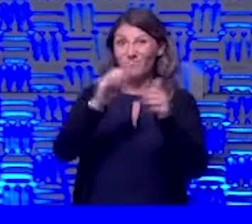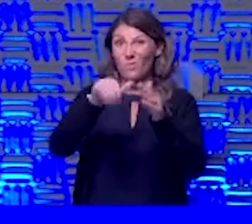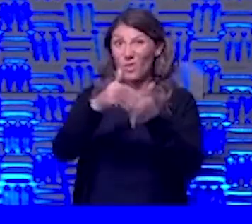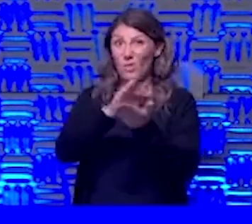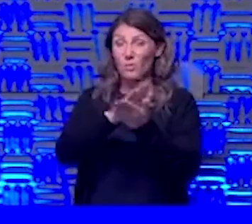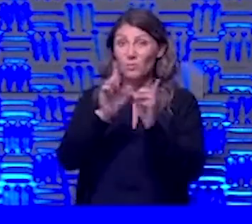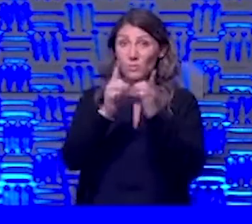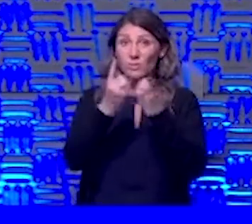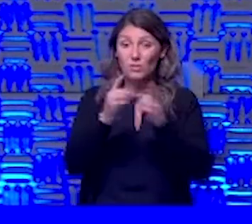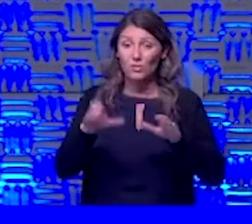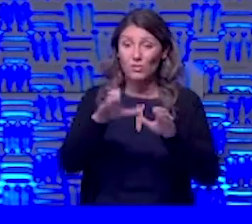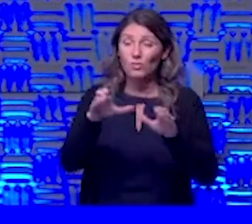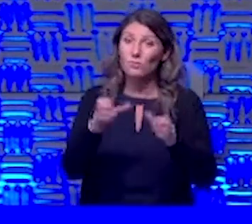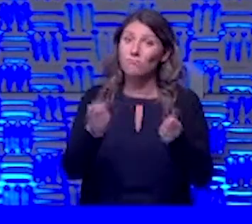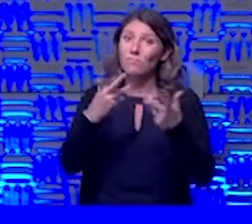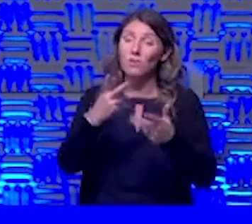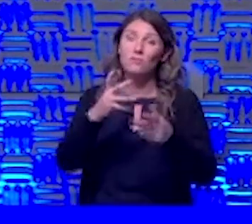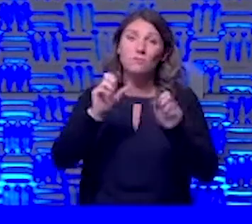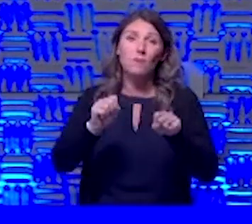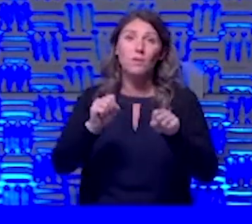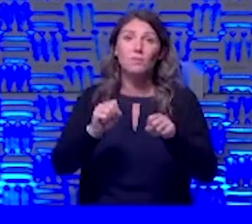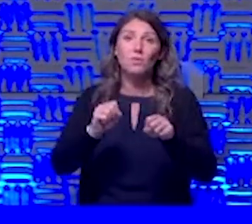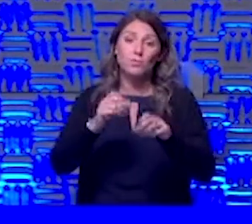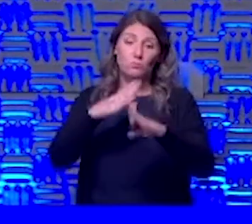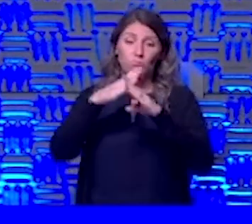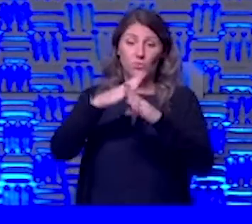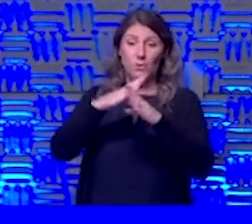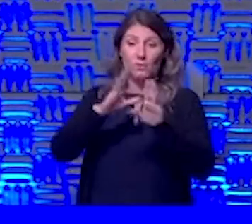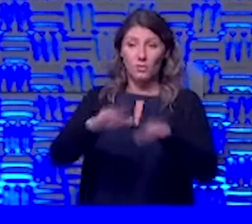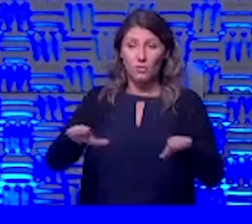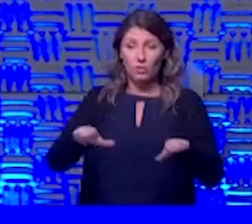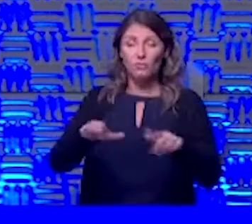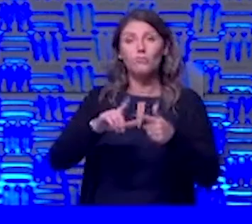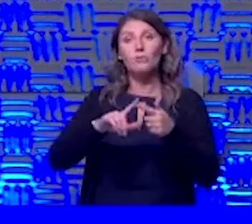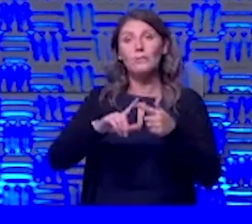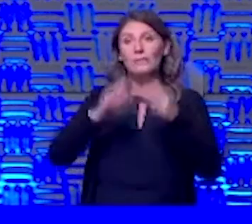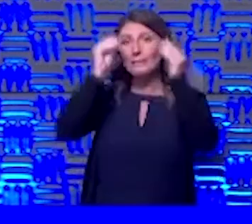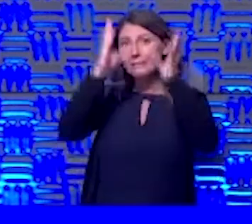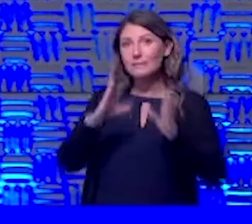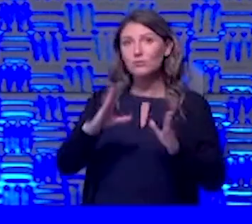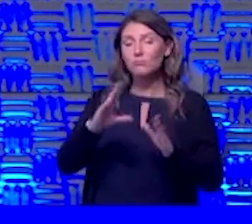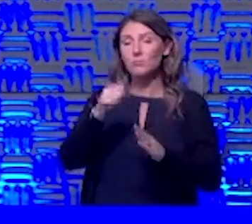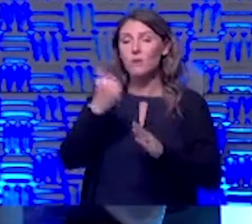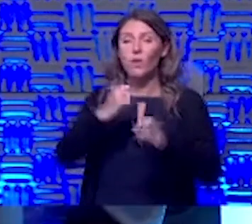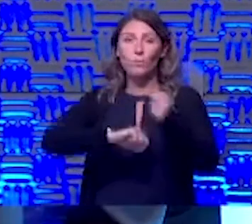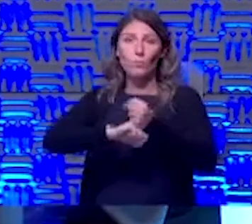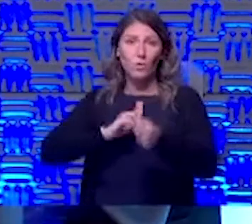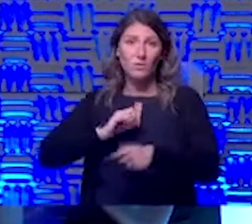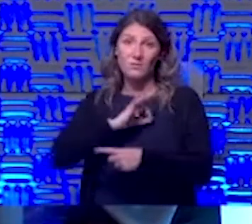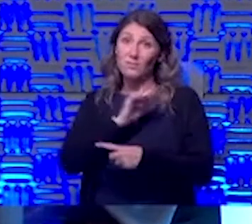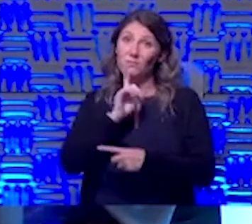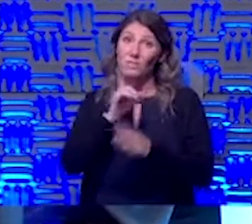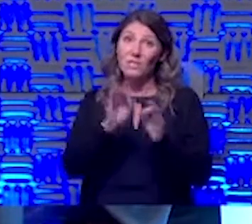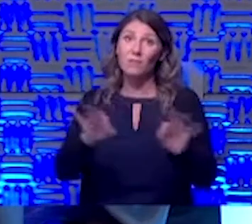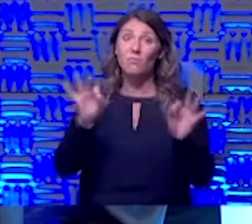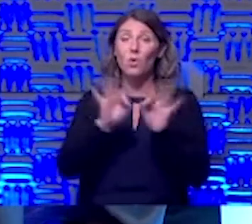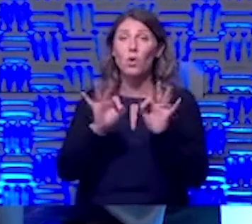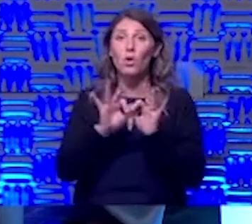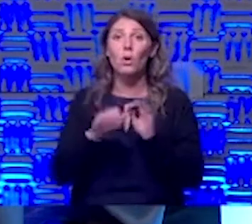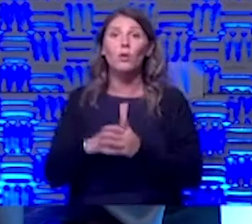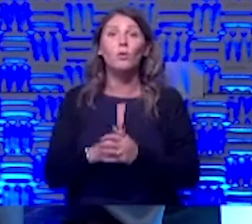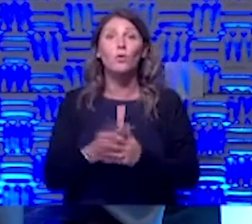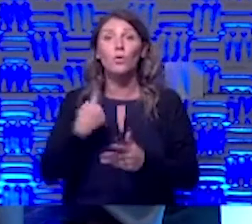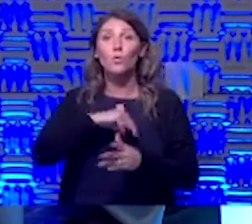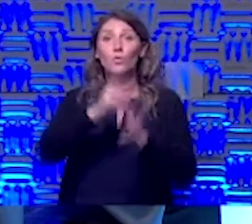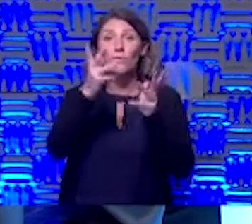to try and do that as much as possible to protect the children, the teachers, and the other support staff. Yeah, so important. Well, I think we'll